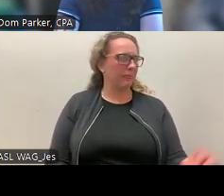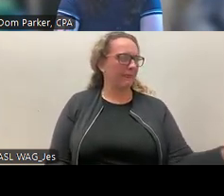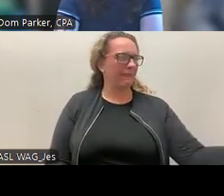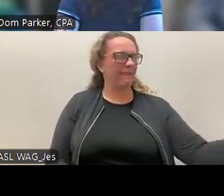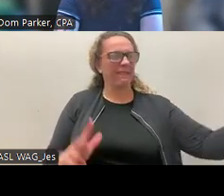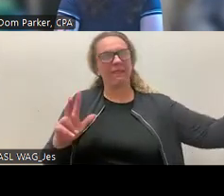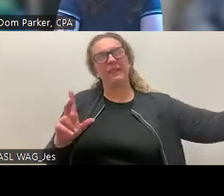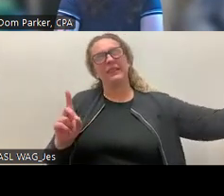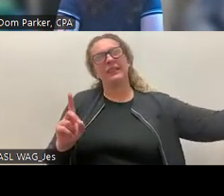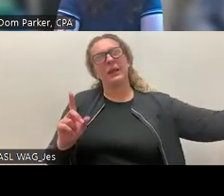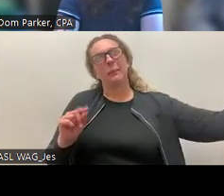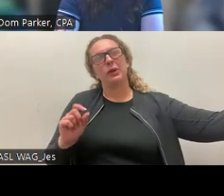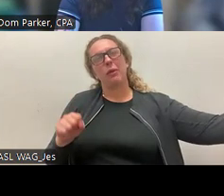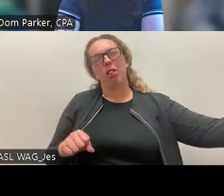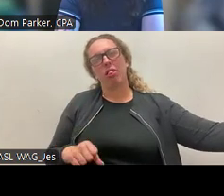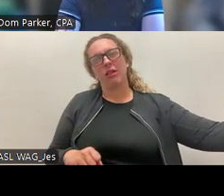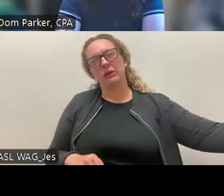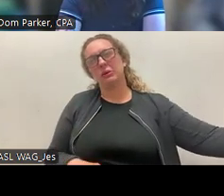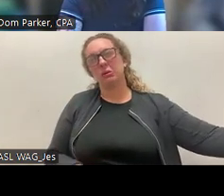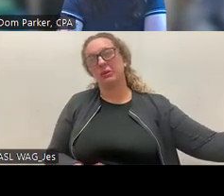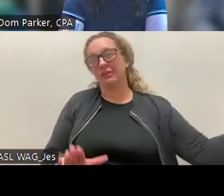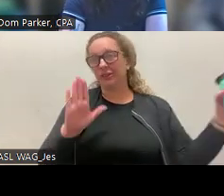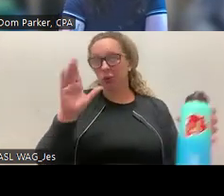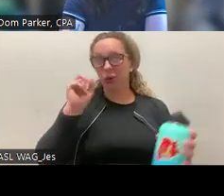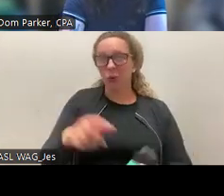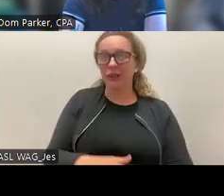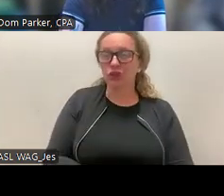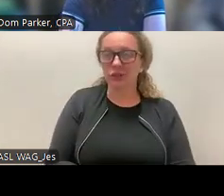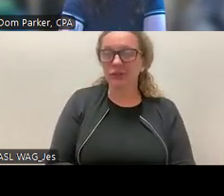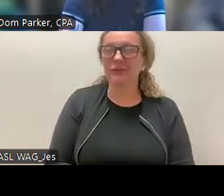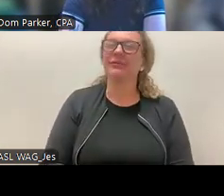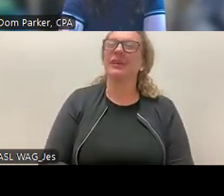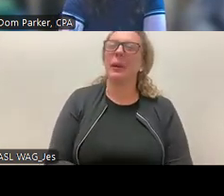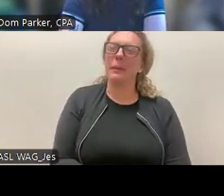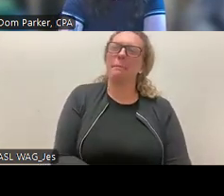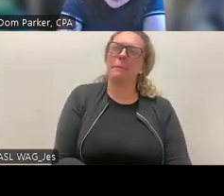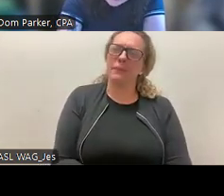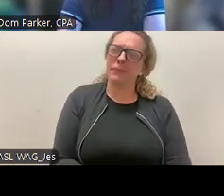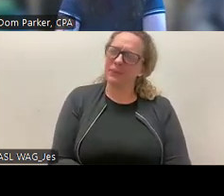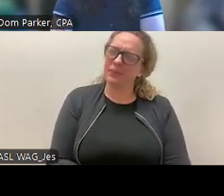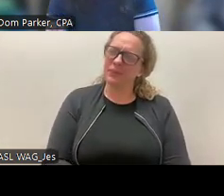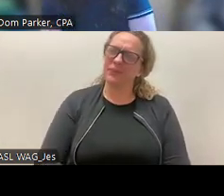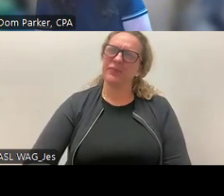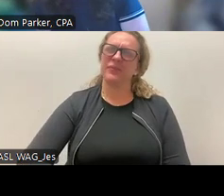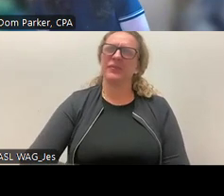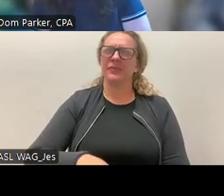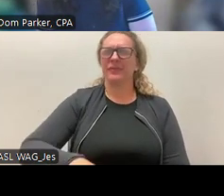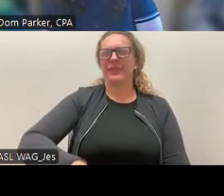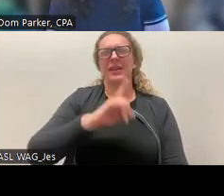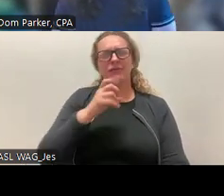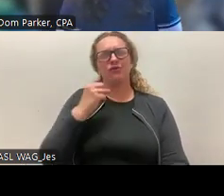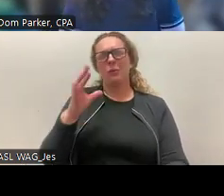3D printables. That's great. That's a great question. I'm sure there's so many different